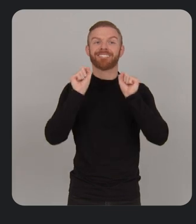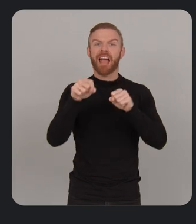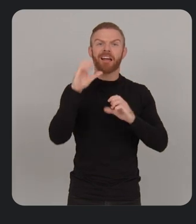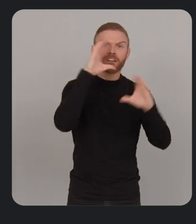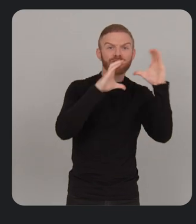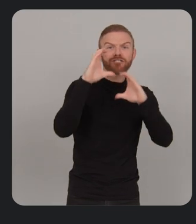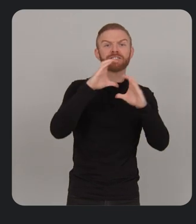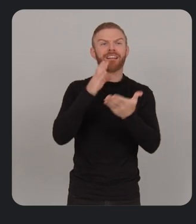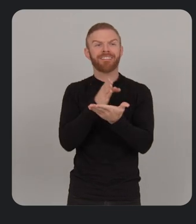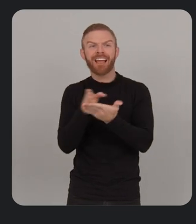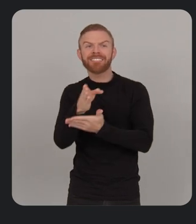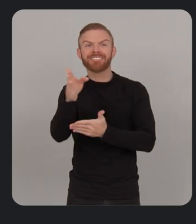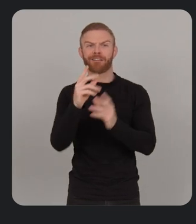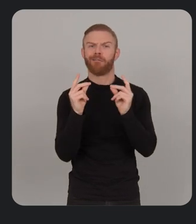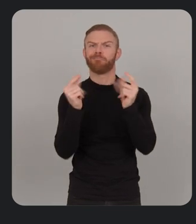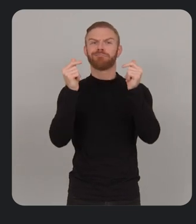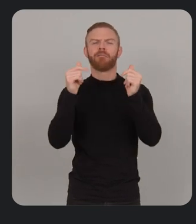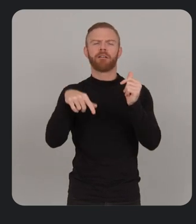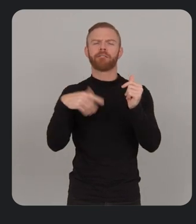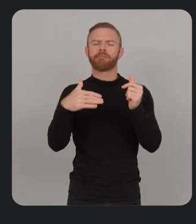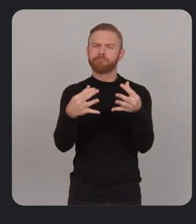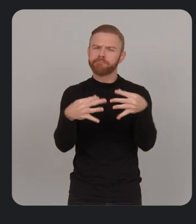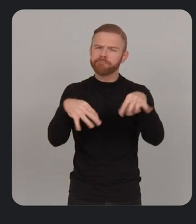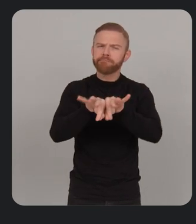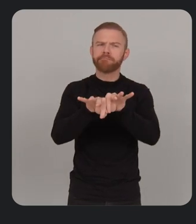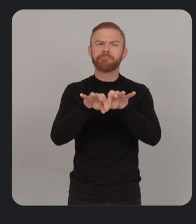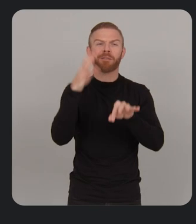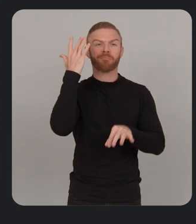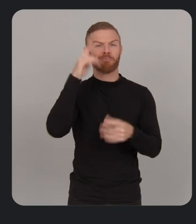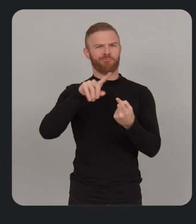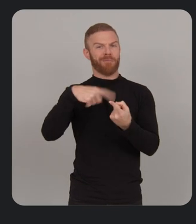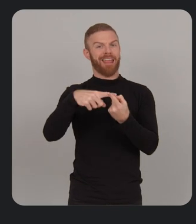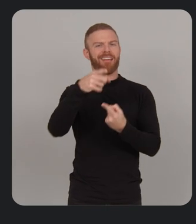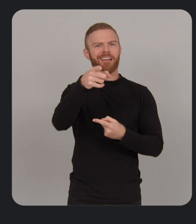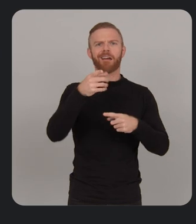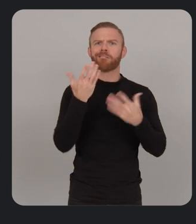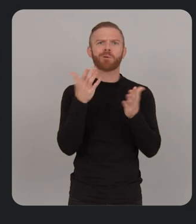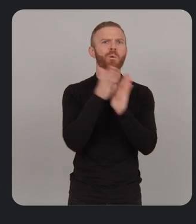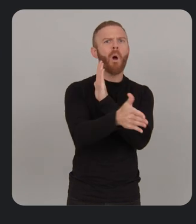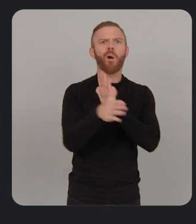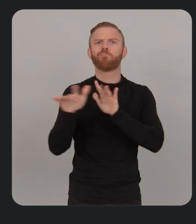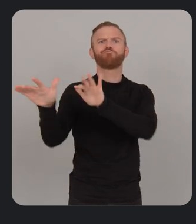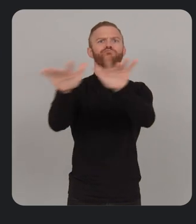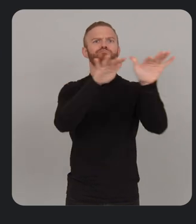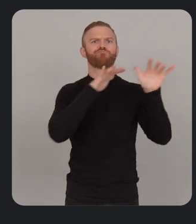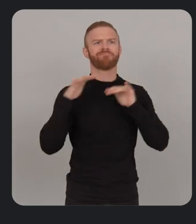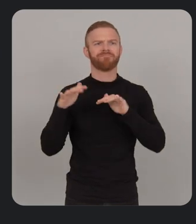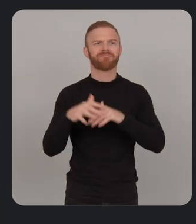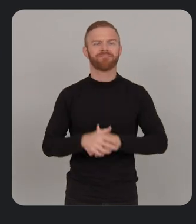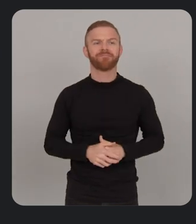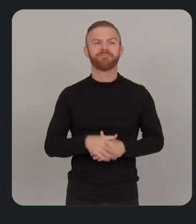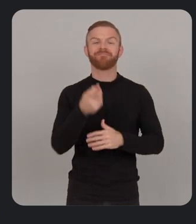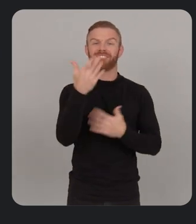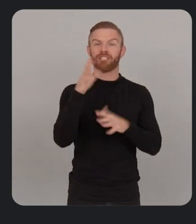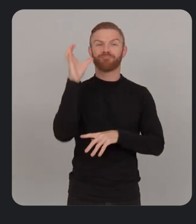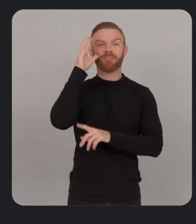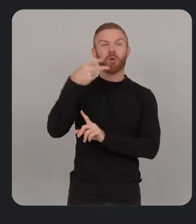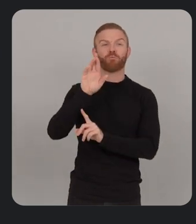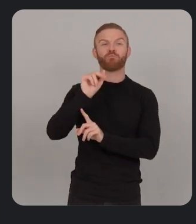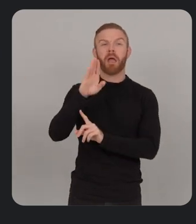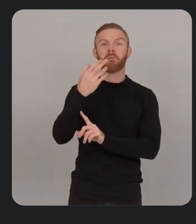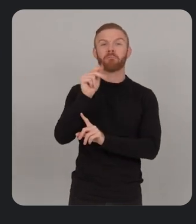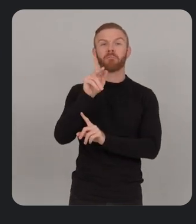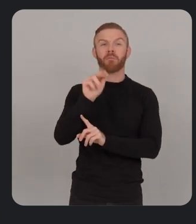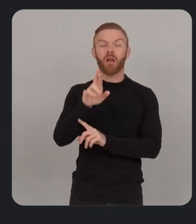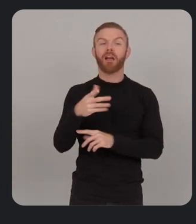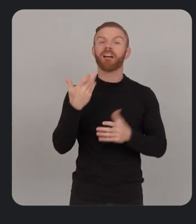Being able to search and navigate quickly is especially critical when you're on the go. As you heard from Prabhakar, the age